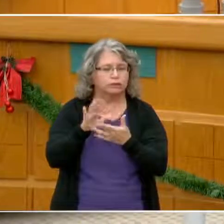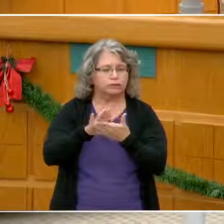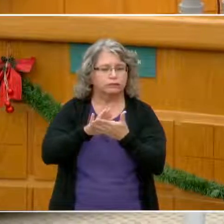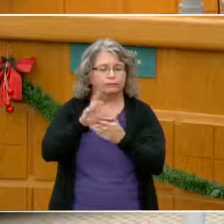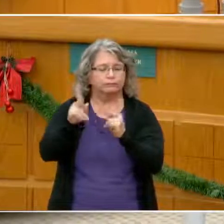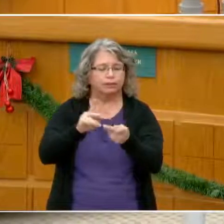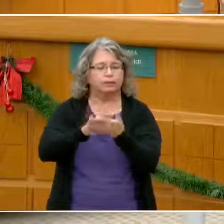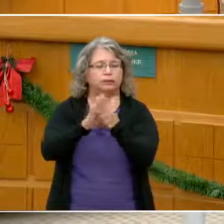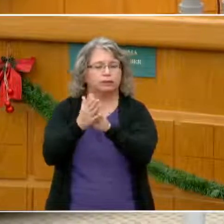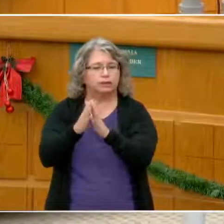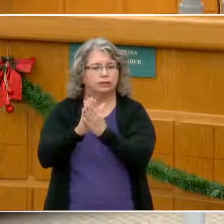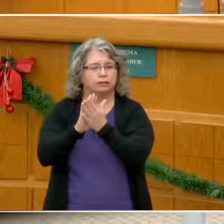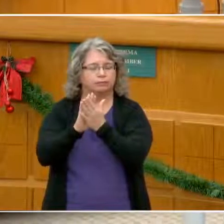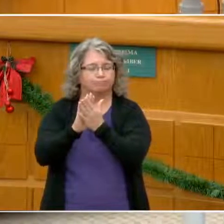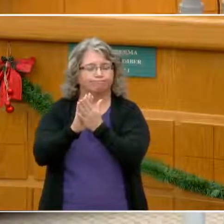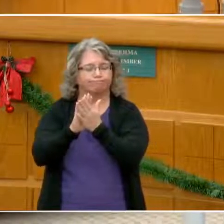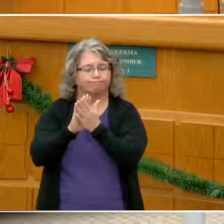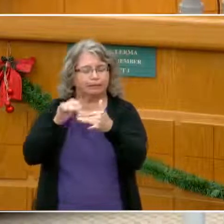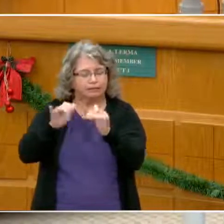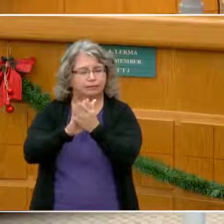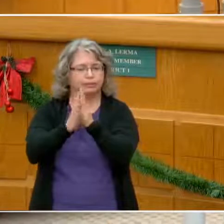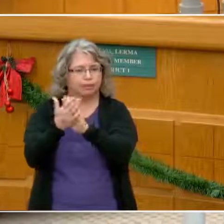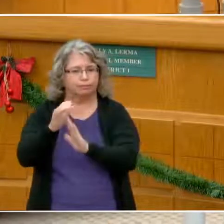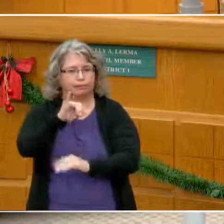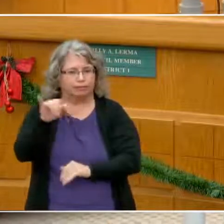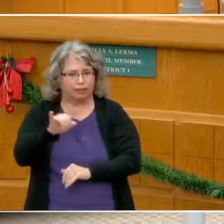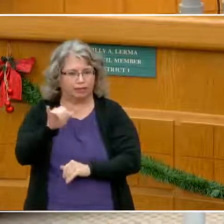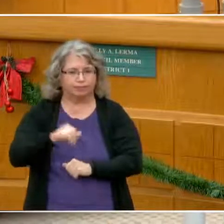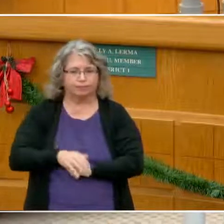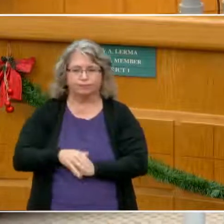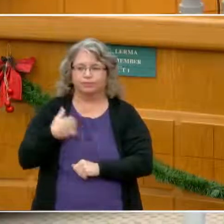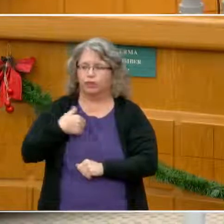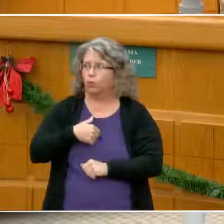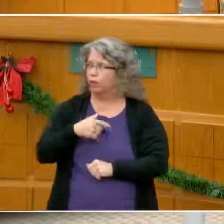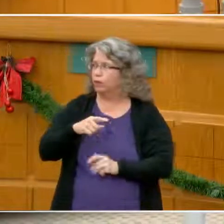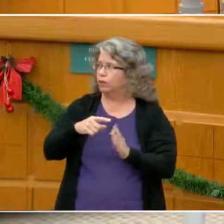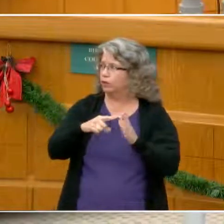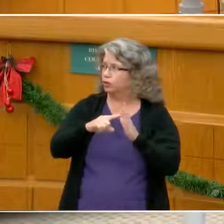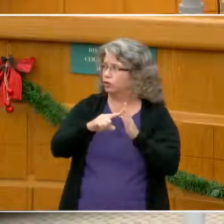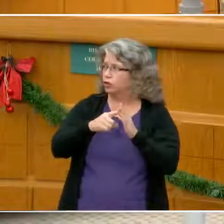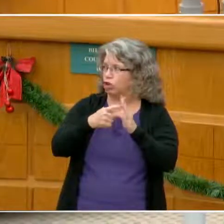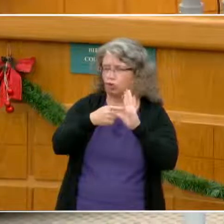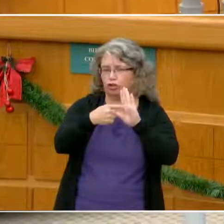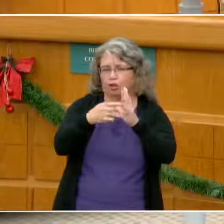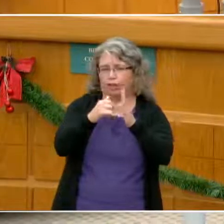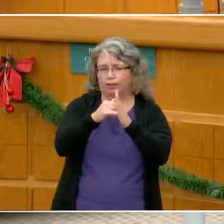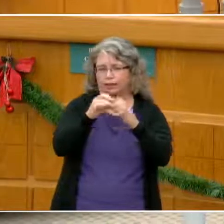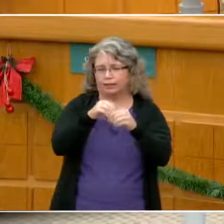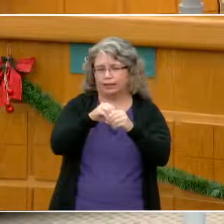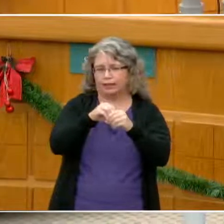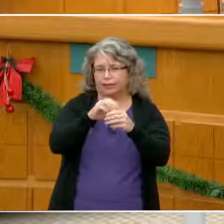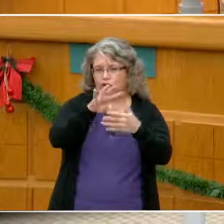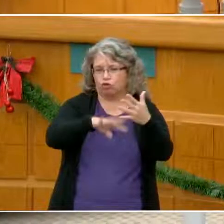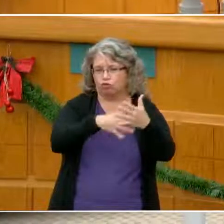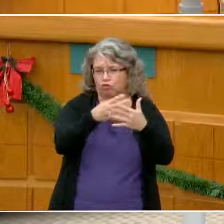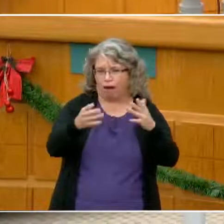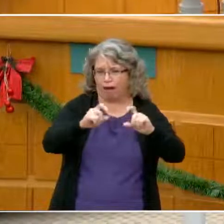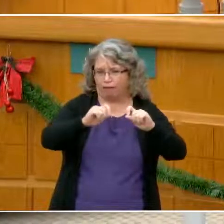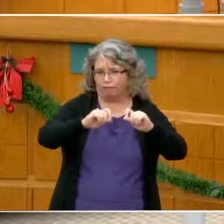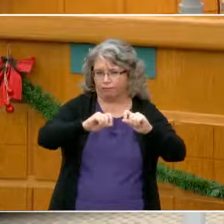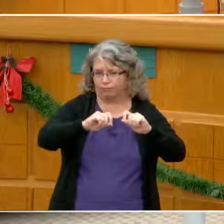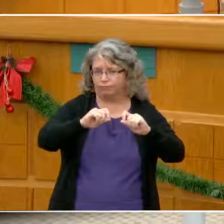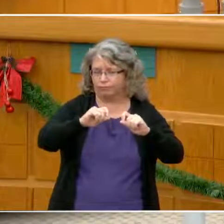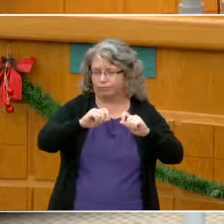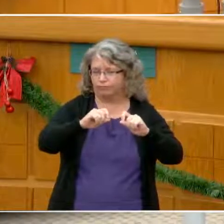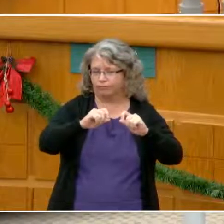going to convert this for you guys in a graph so you can start seeing if the vaccine breakthrough cases increase. Regardless, we are seeing